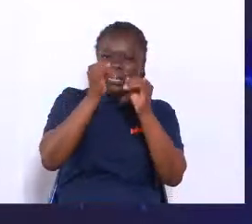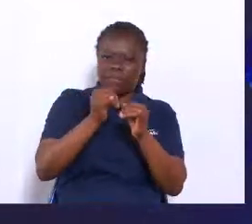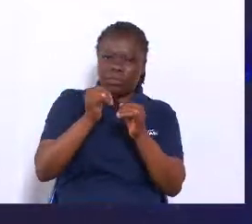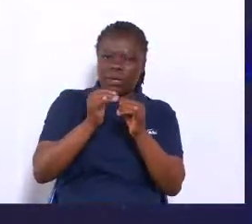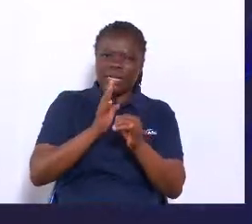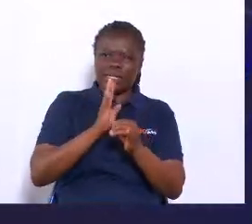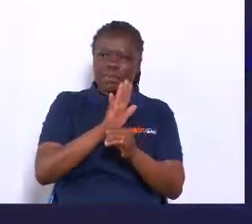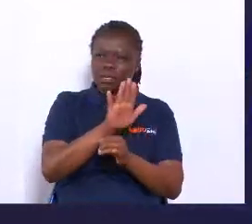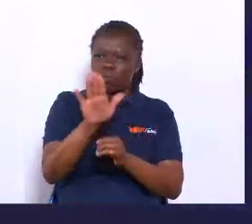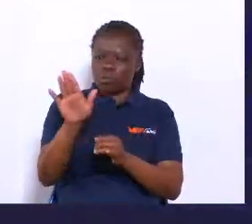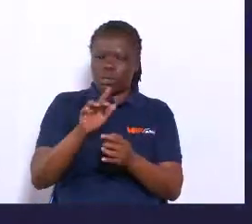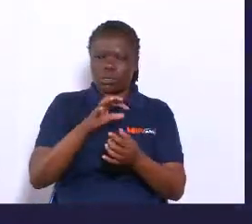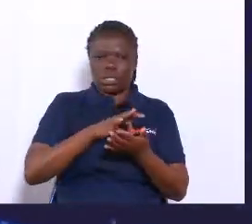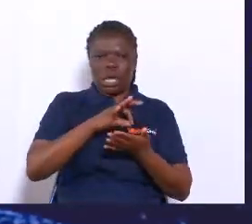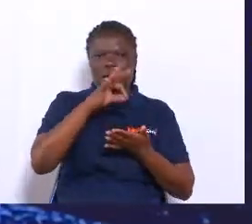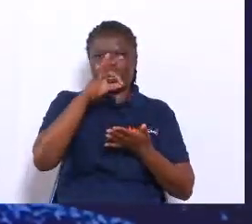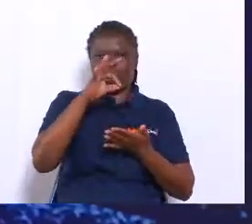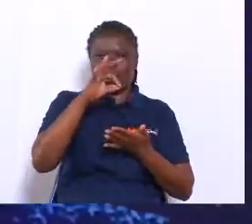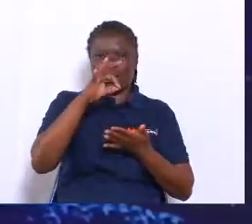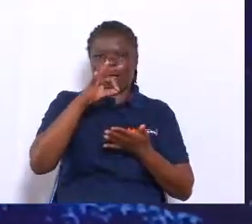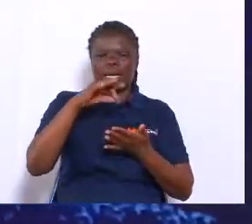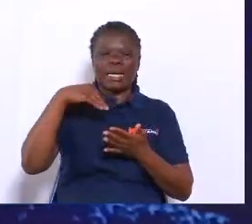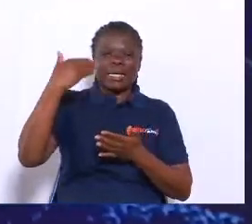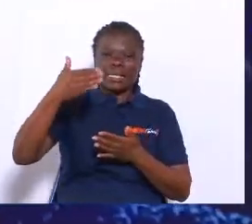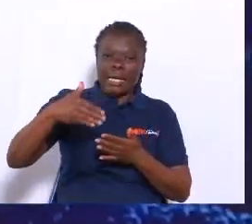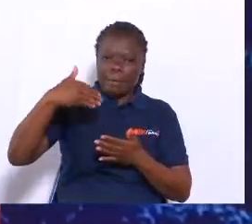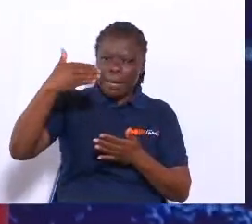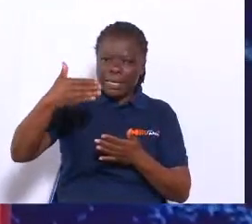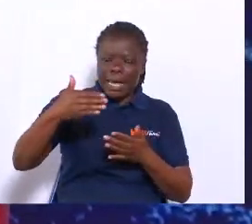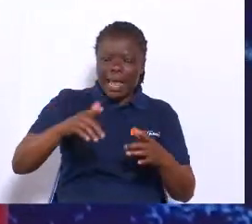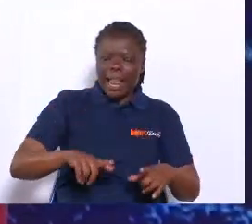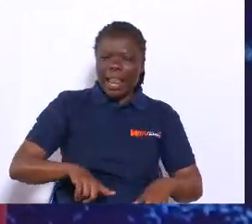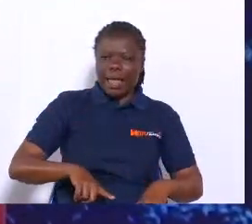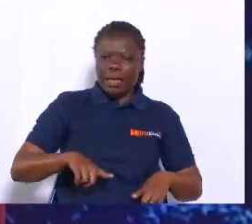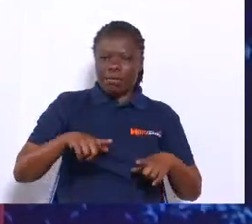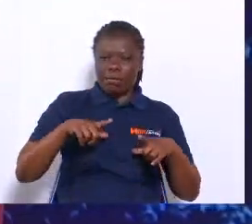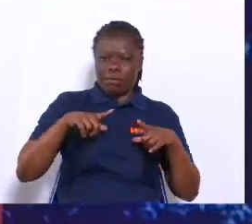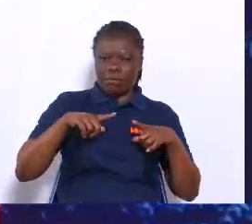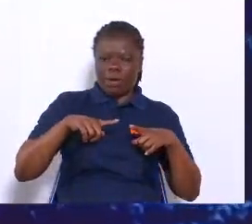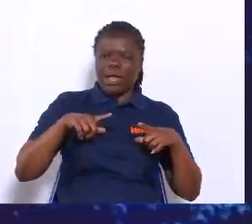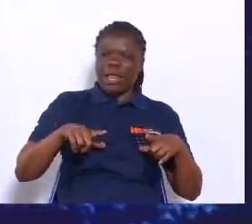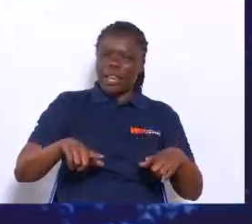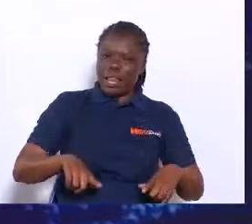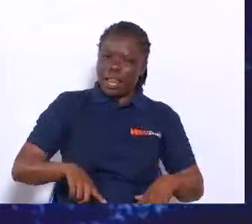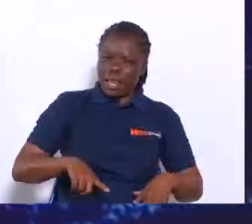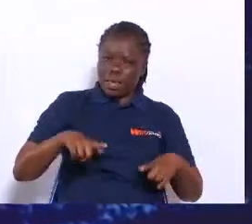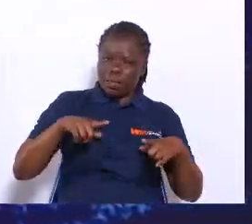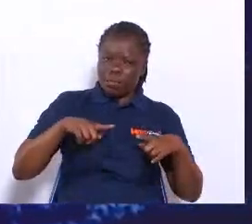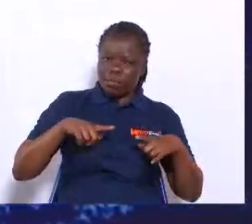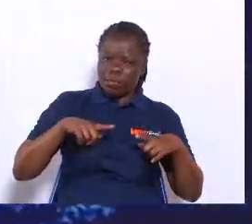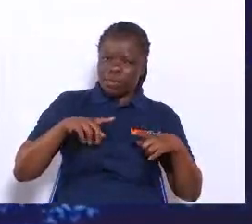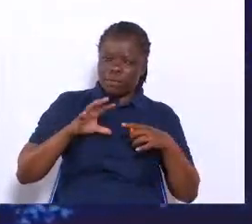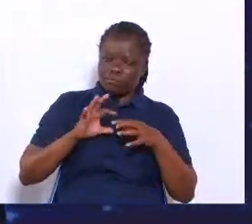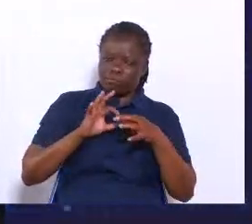speaking to your soul. Day by day, live, live in the light of my coming. Is